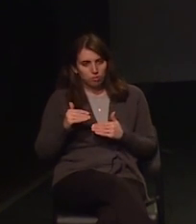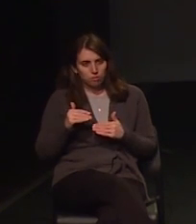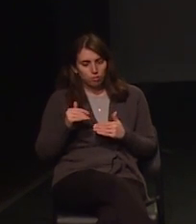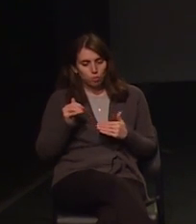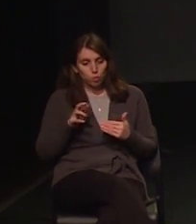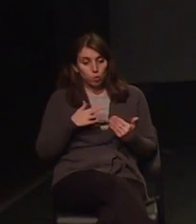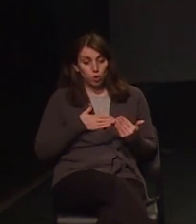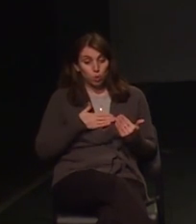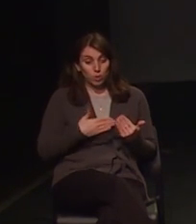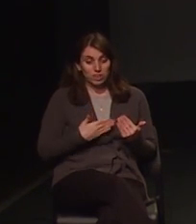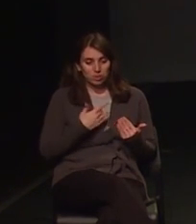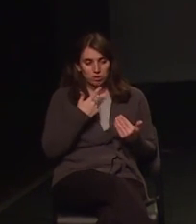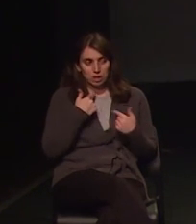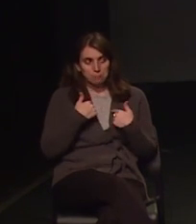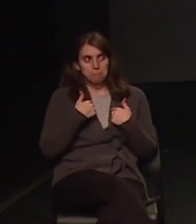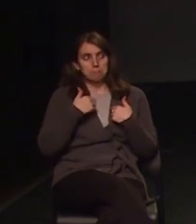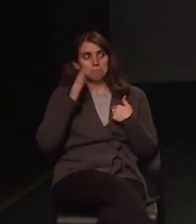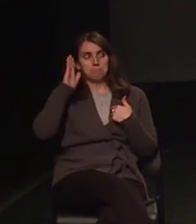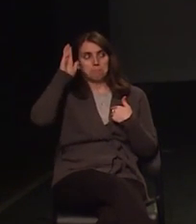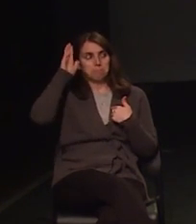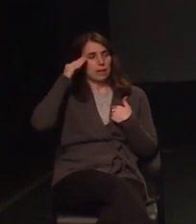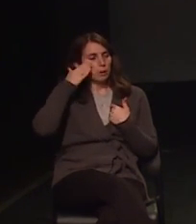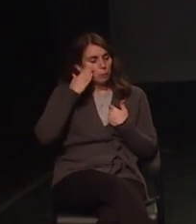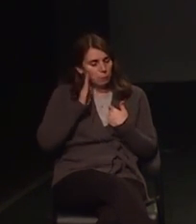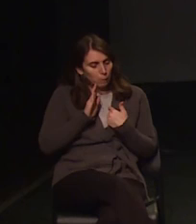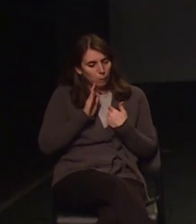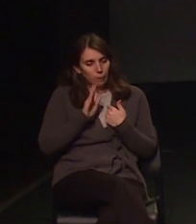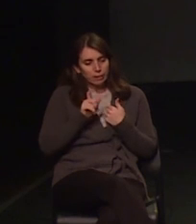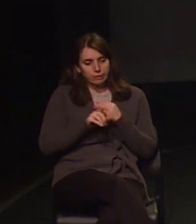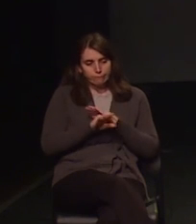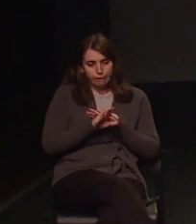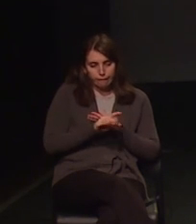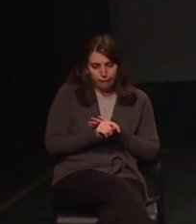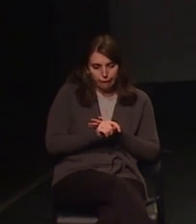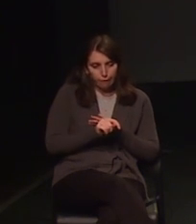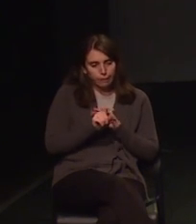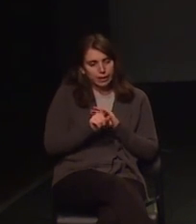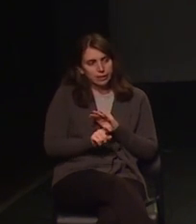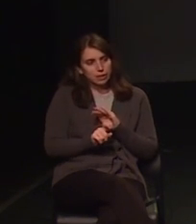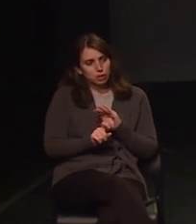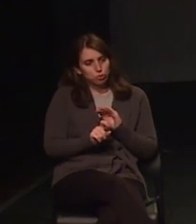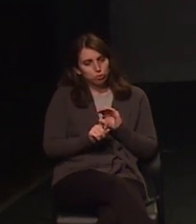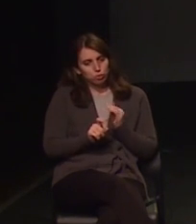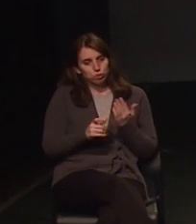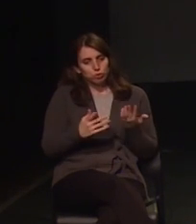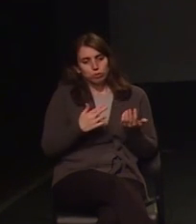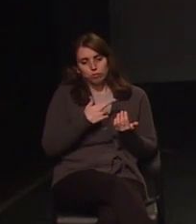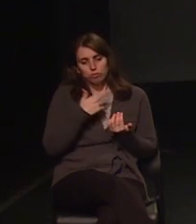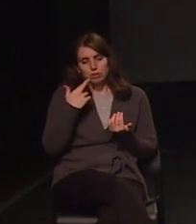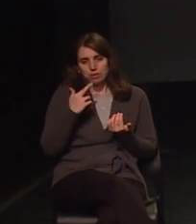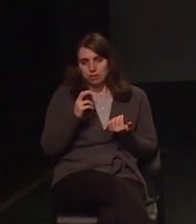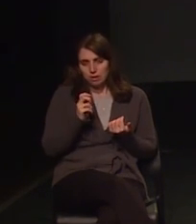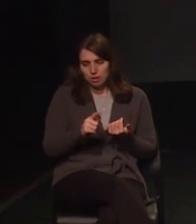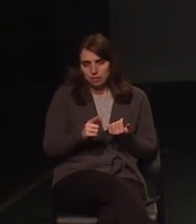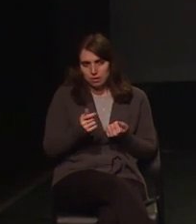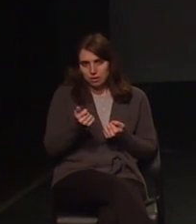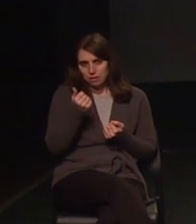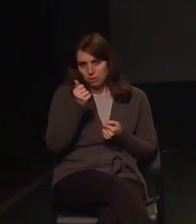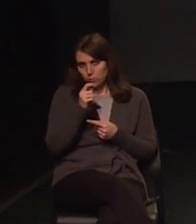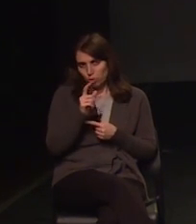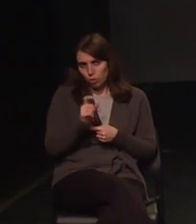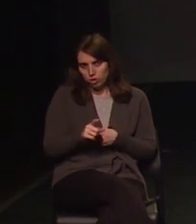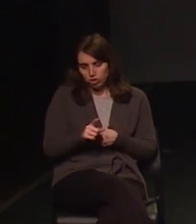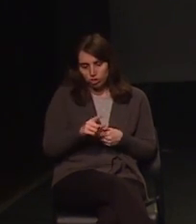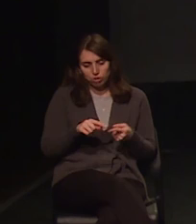say, I don't know, I'm not sure, I need to find out. I have to run the risk of asking a dumb question. When that